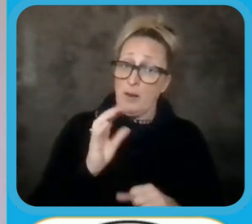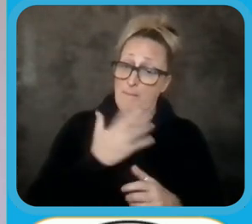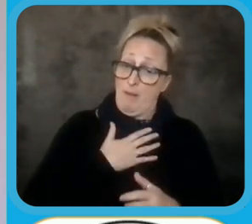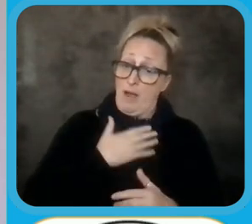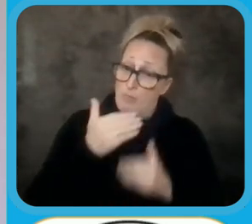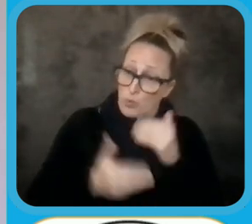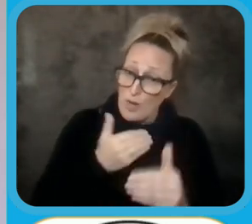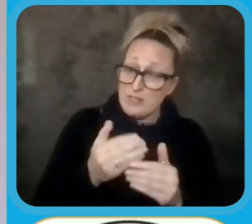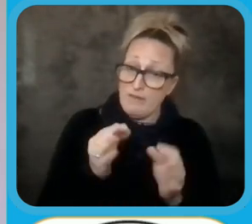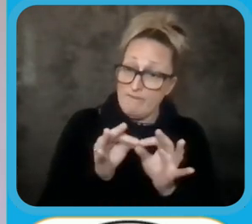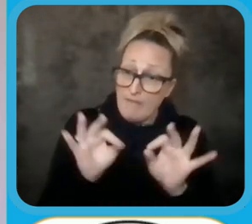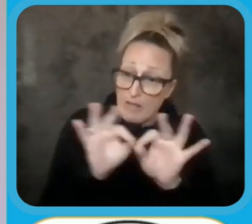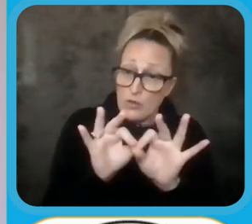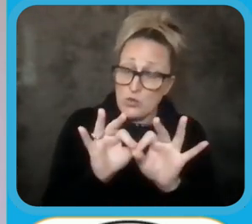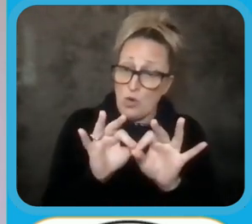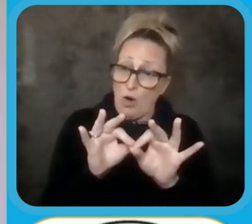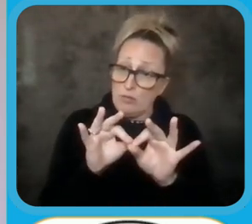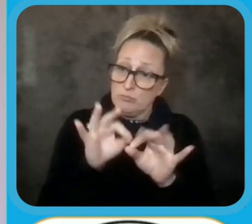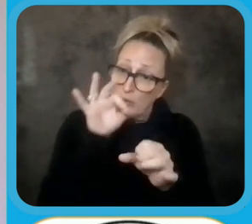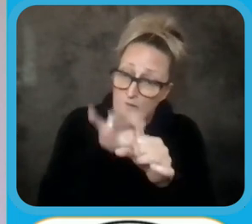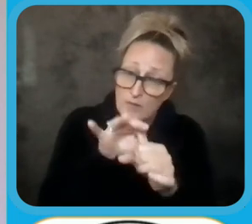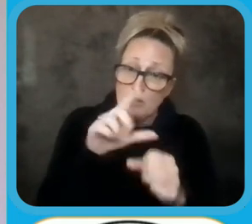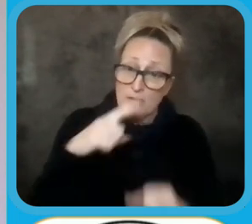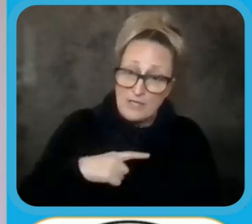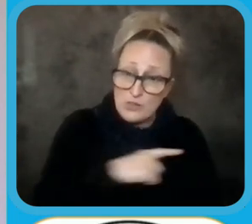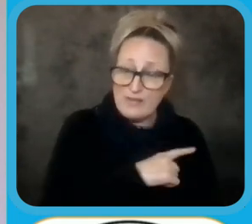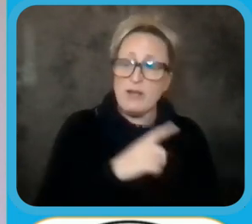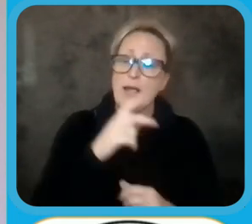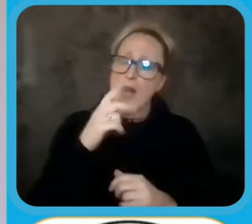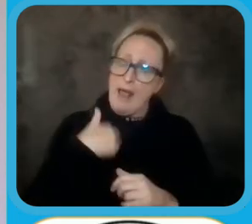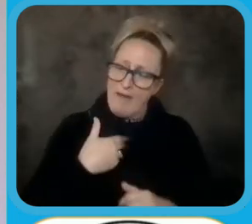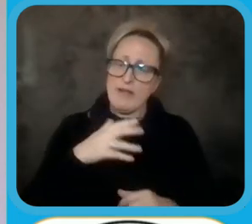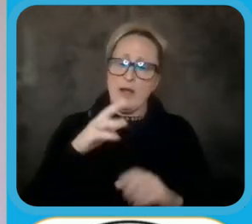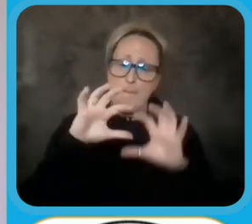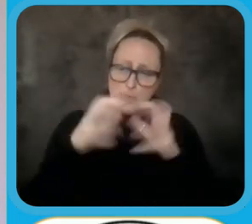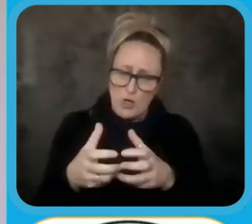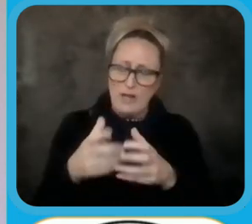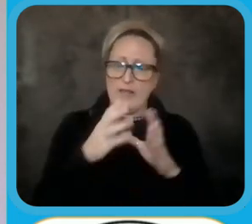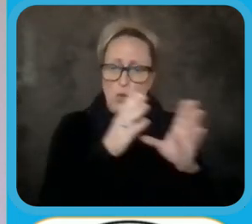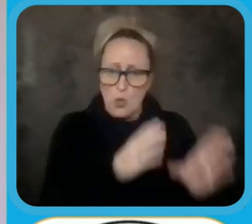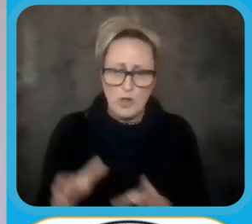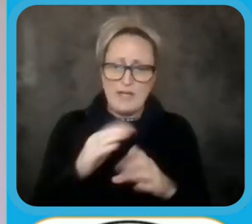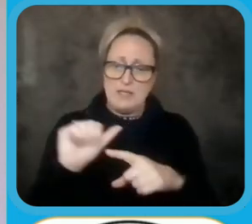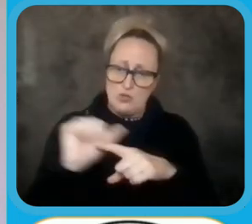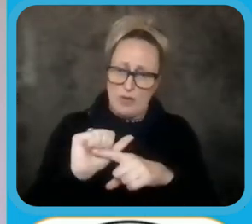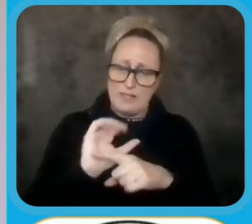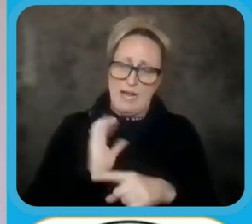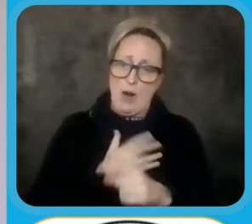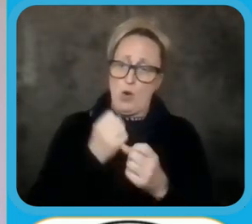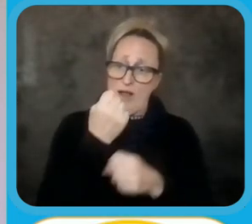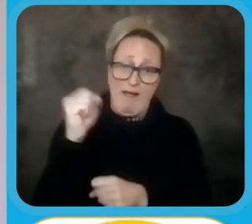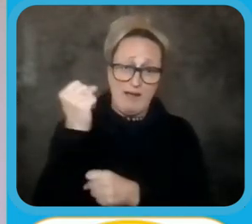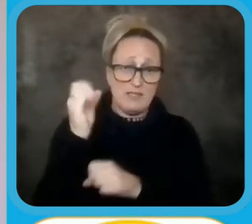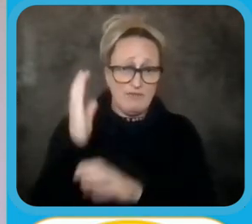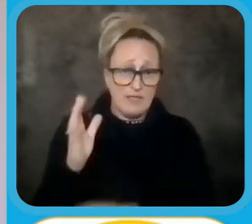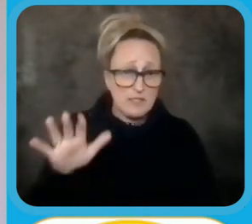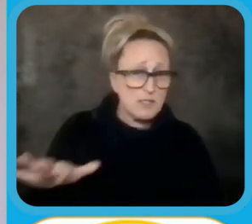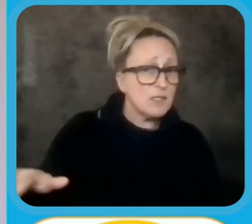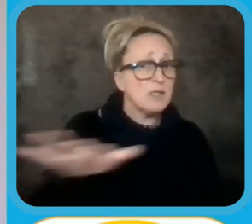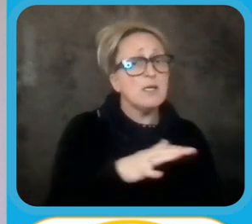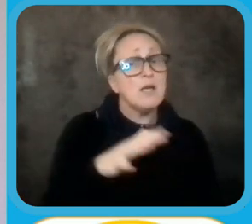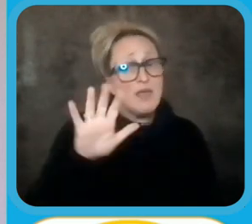pursued legislatively is by building a party that organizes and trains our activists. That takes